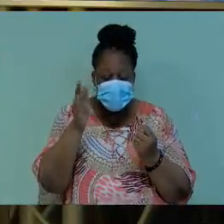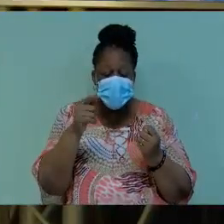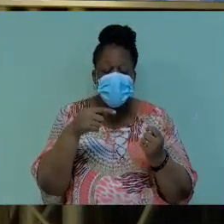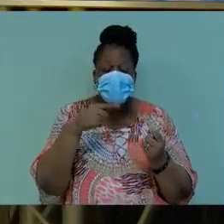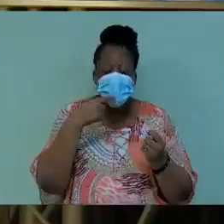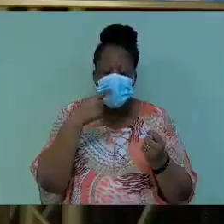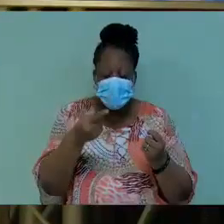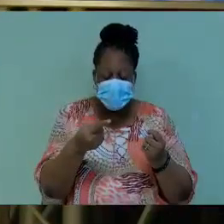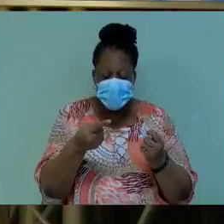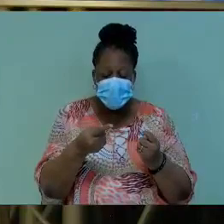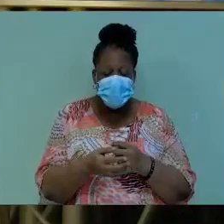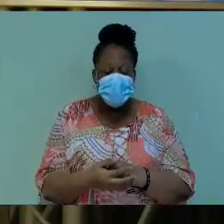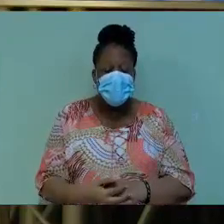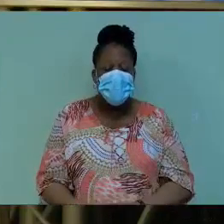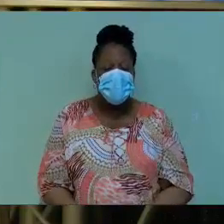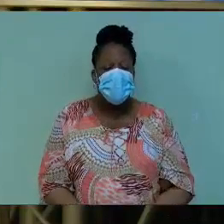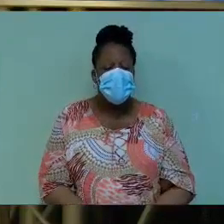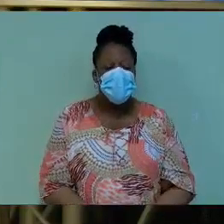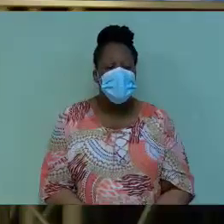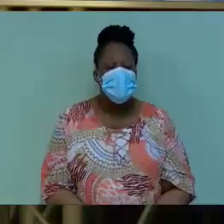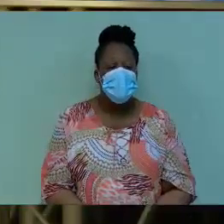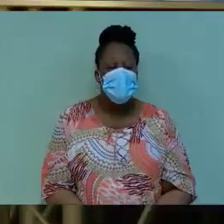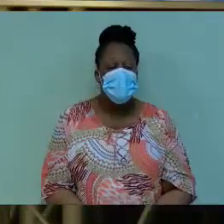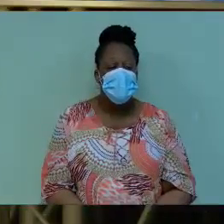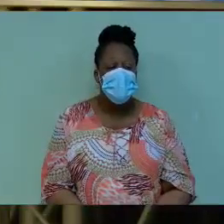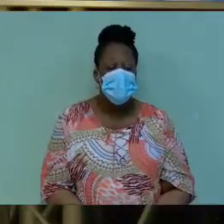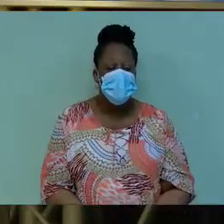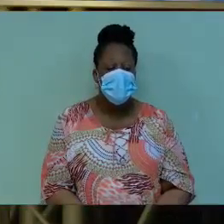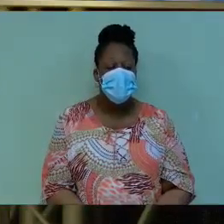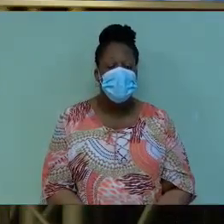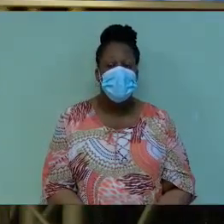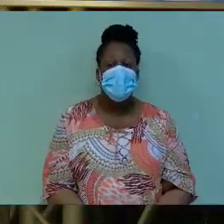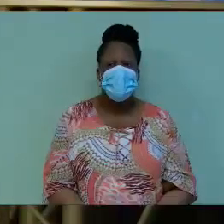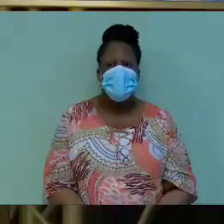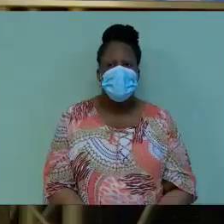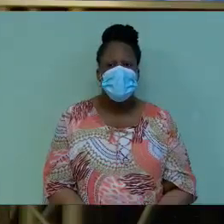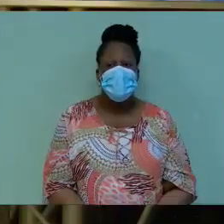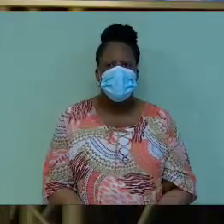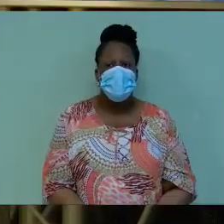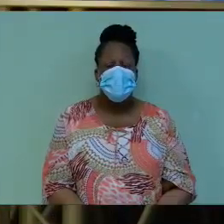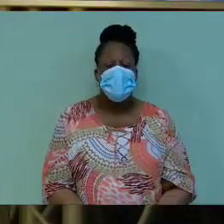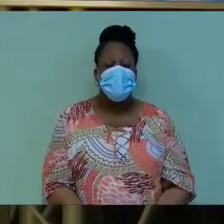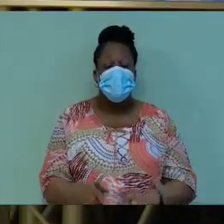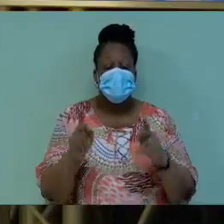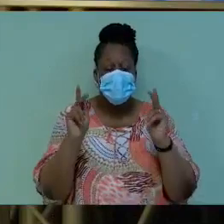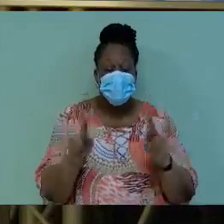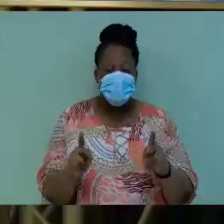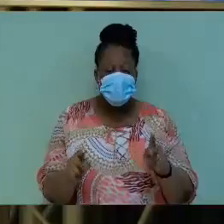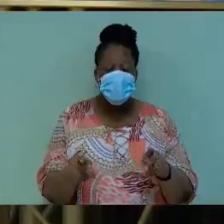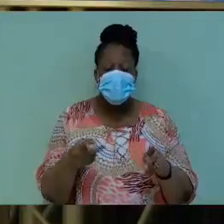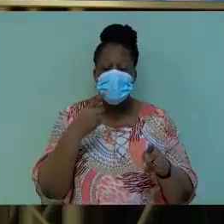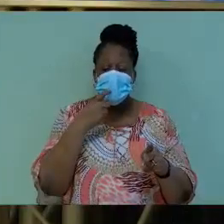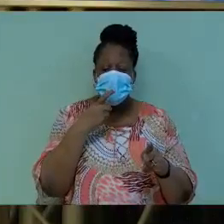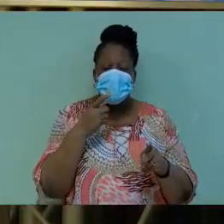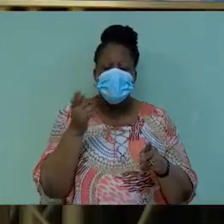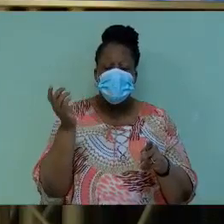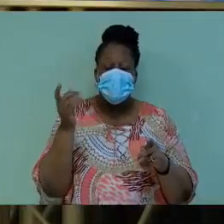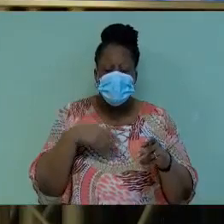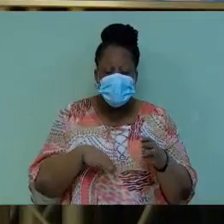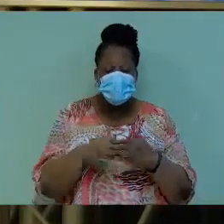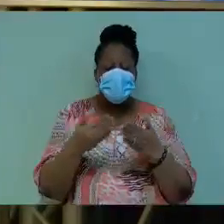via our official sources. So please take note of that. Nationals who are desirous of returning